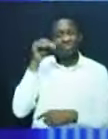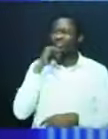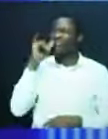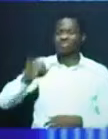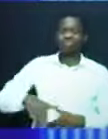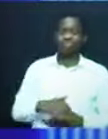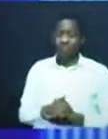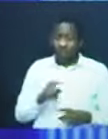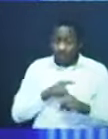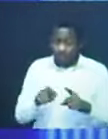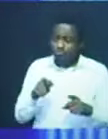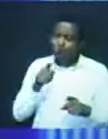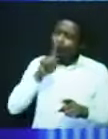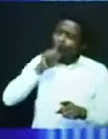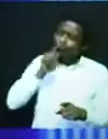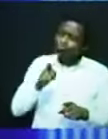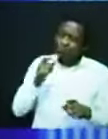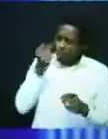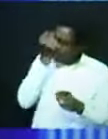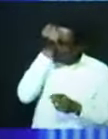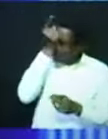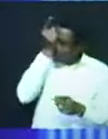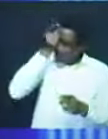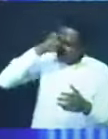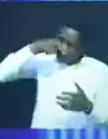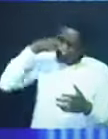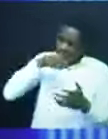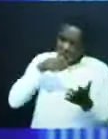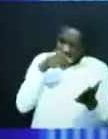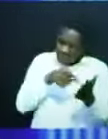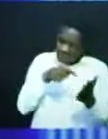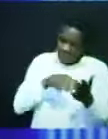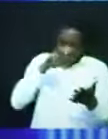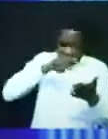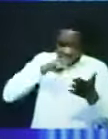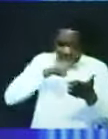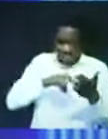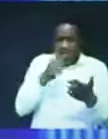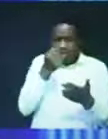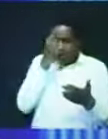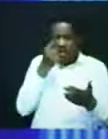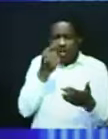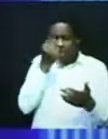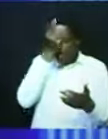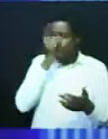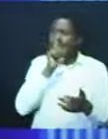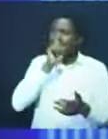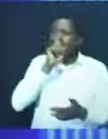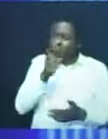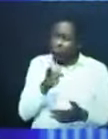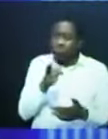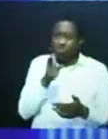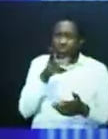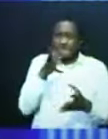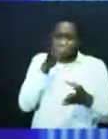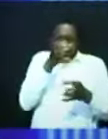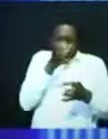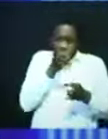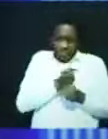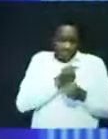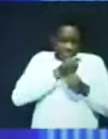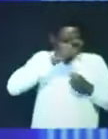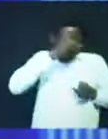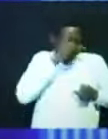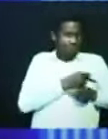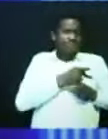the conviction that what you are reading is true and that it is for you and that it grabs your will to be able to act